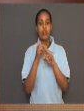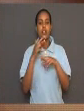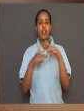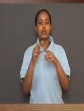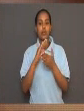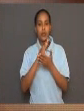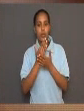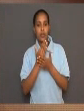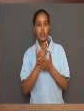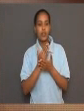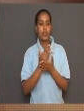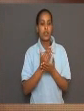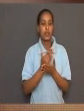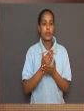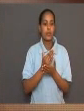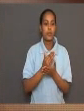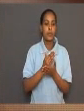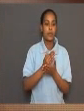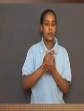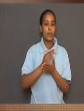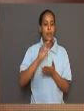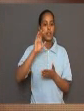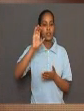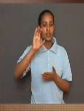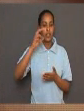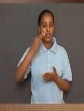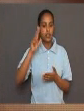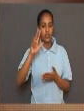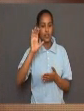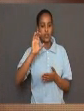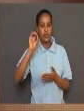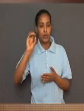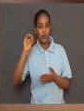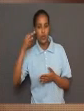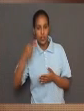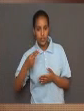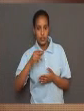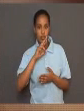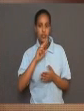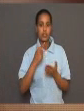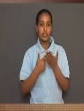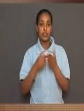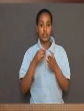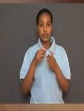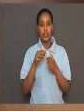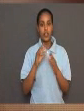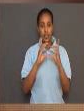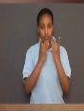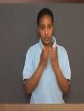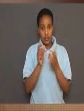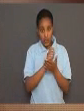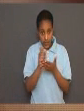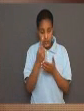between ethanoic acid and each of these reagents. Then, write